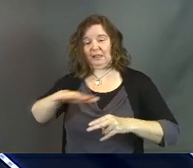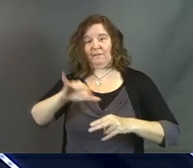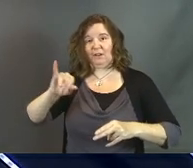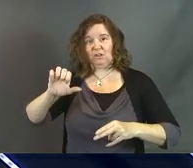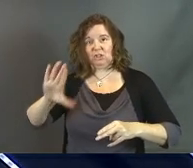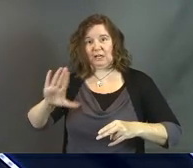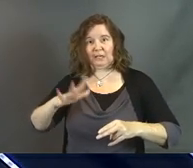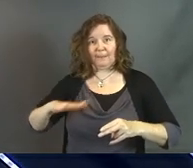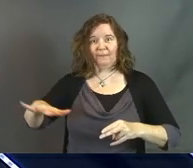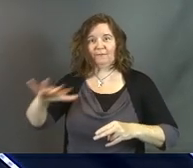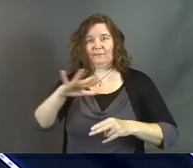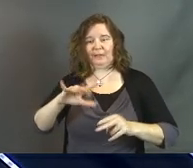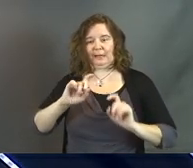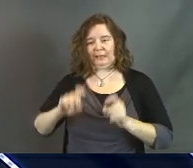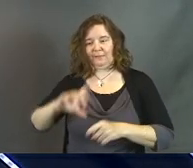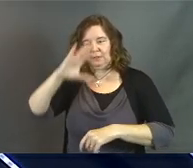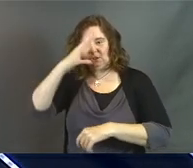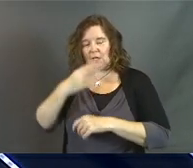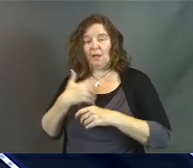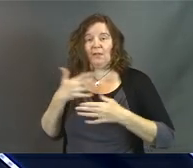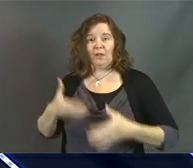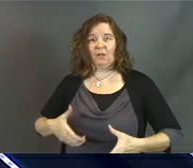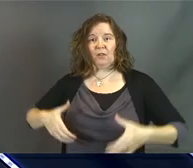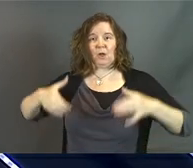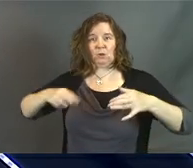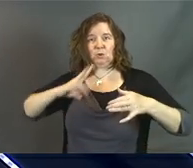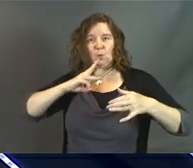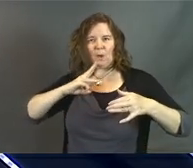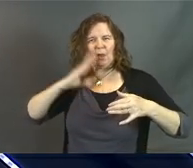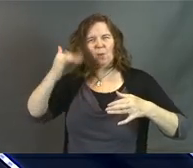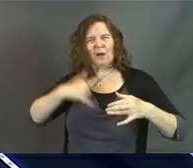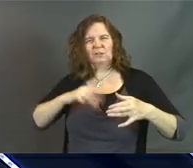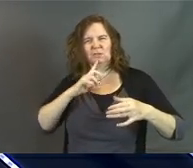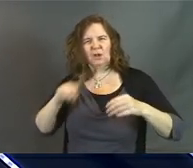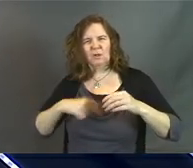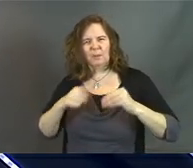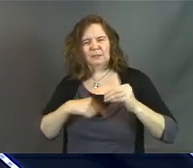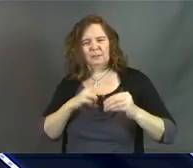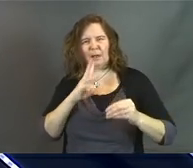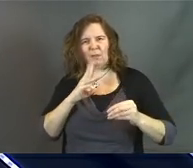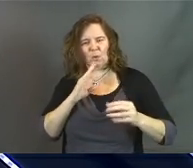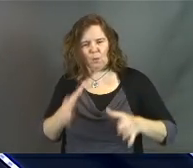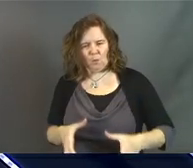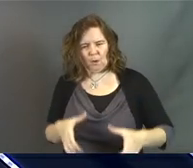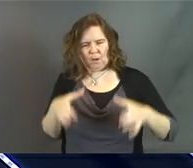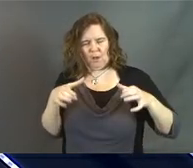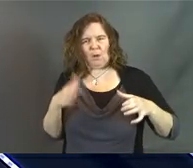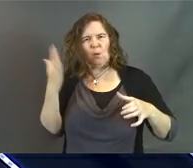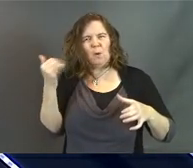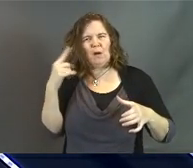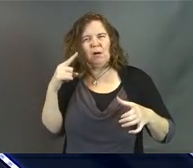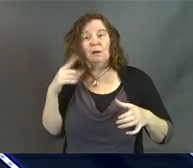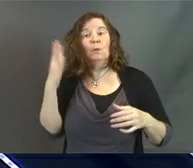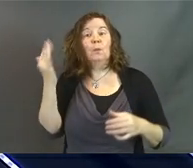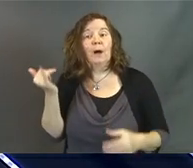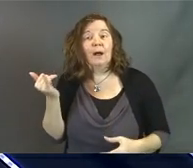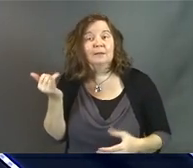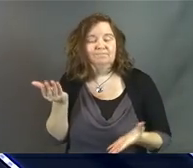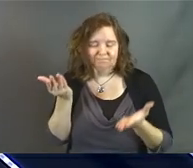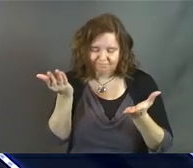Jacob had and given to his son. And there was this well that was there. Why does it talk so much about Jacob and his well? Here's